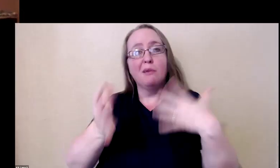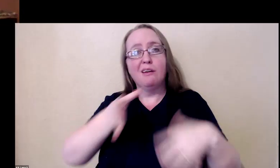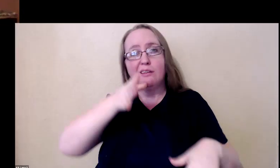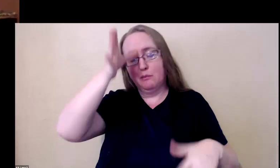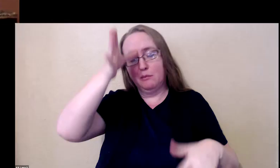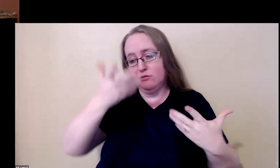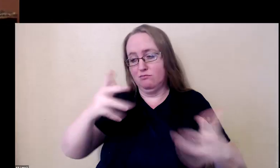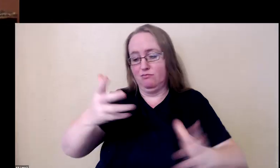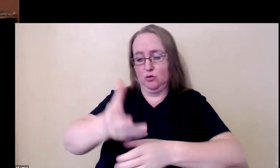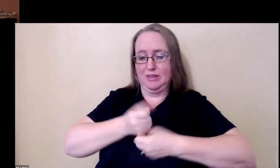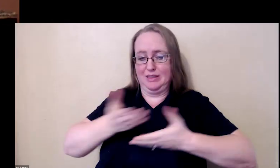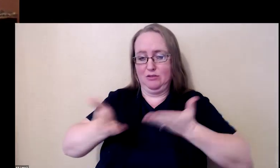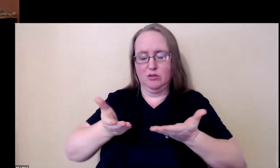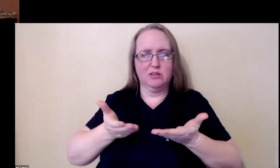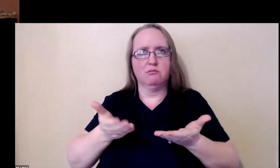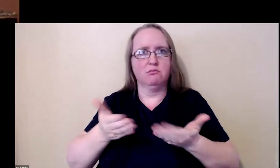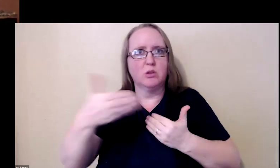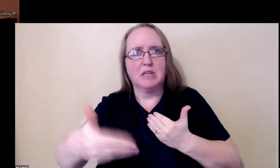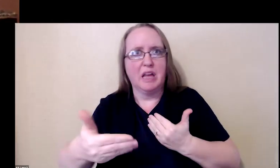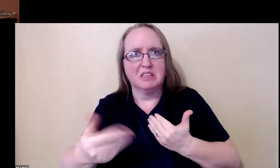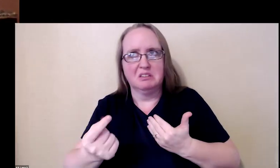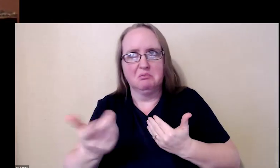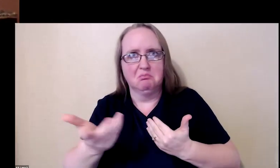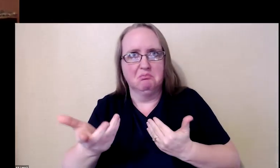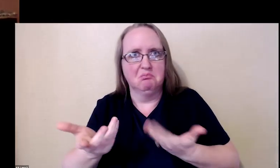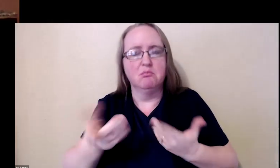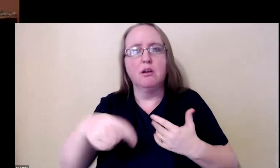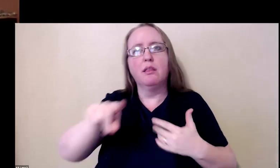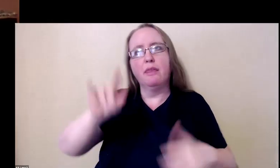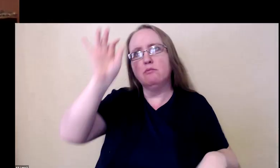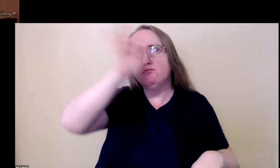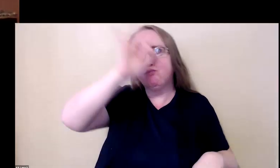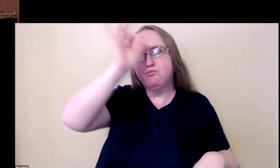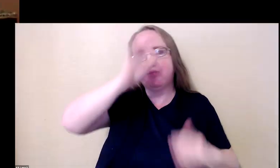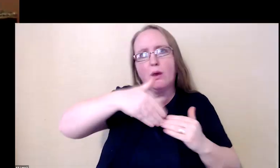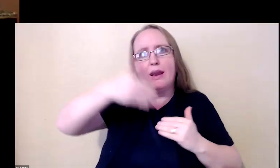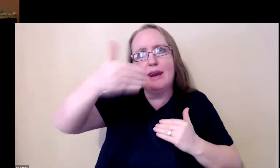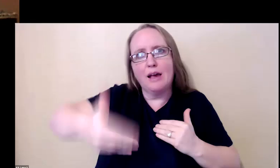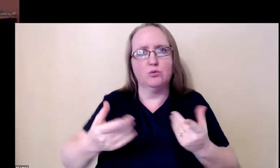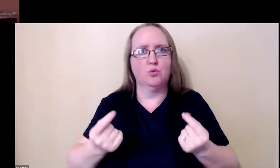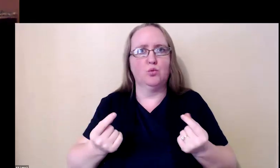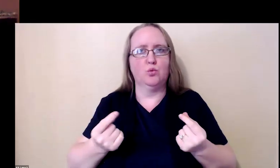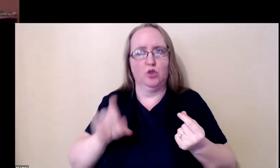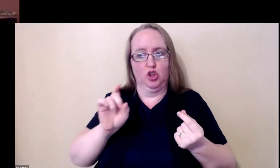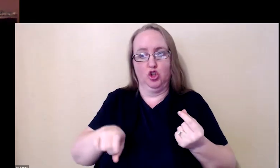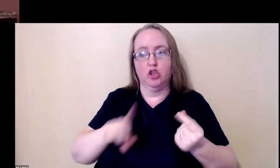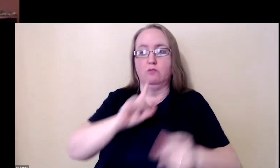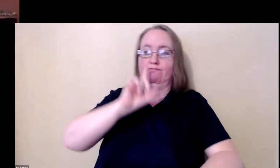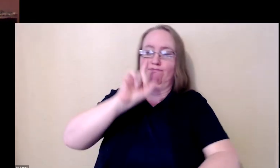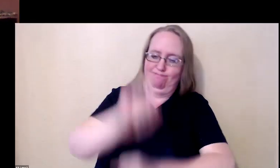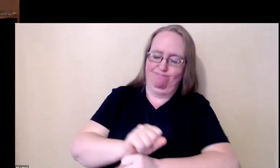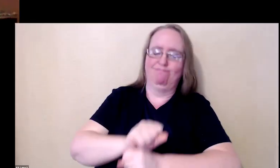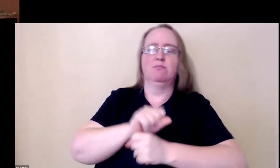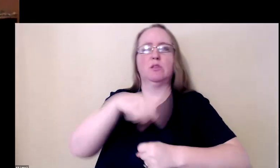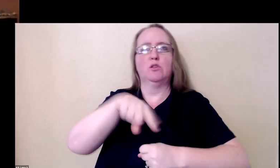services, they're like, what's next? They have no idea what are the next steps they should take to actually get those students